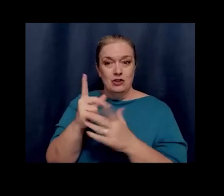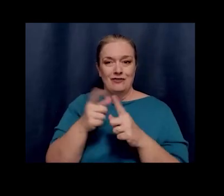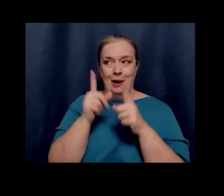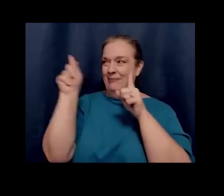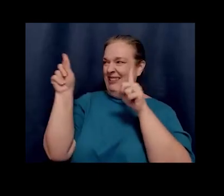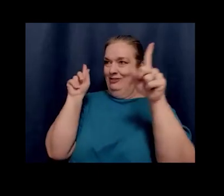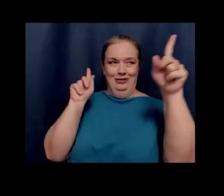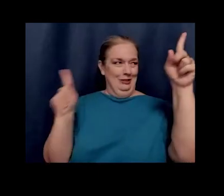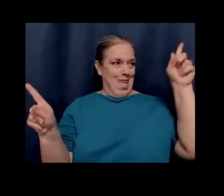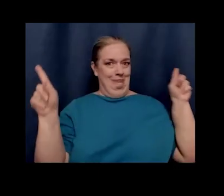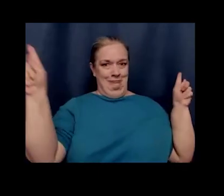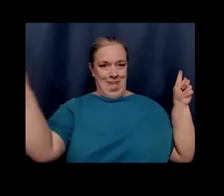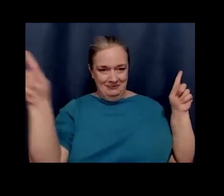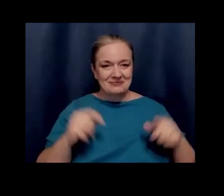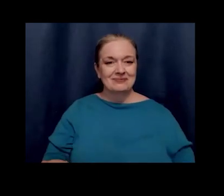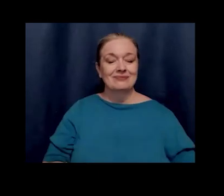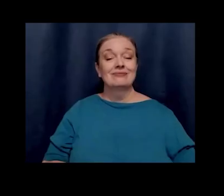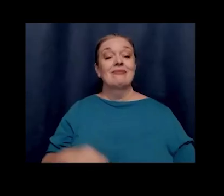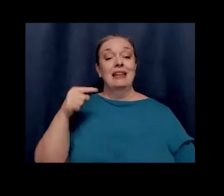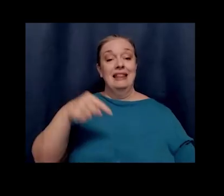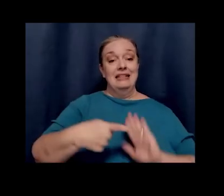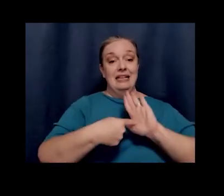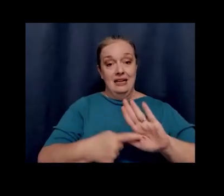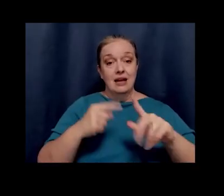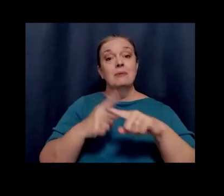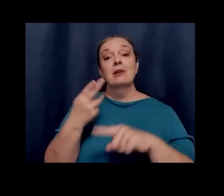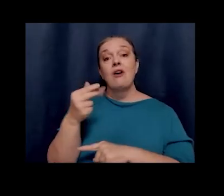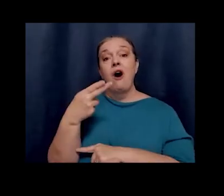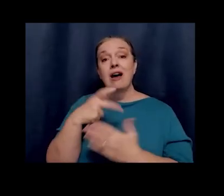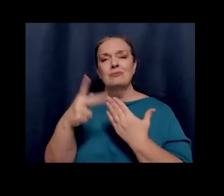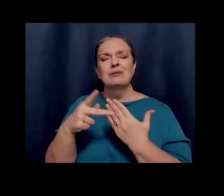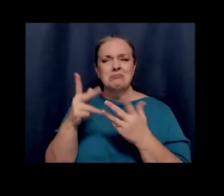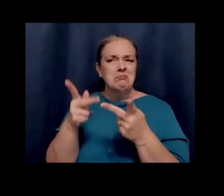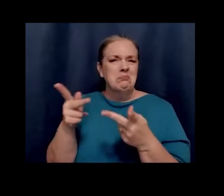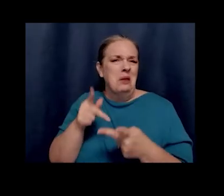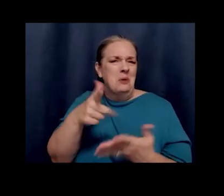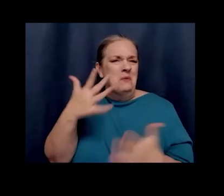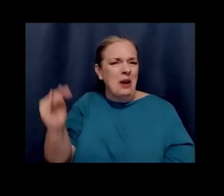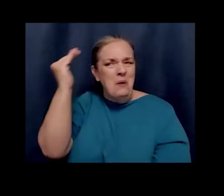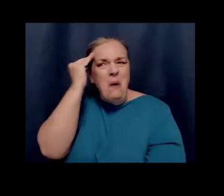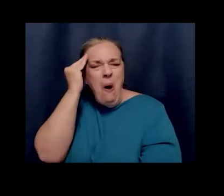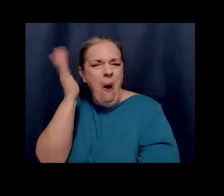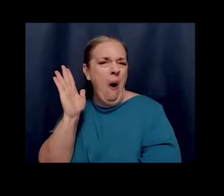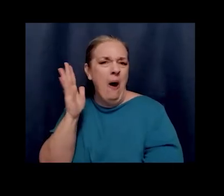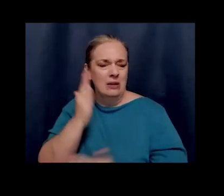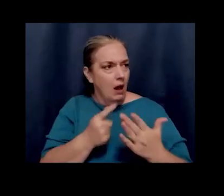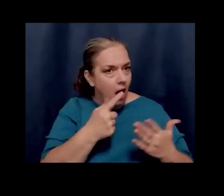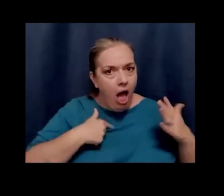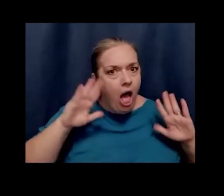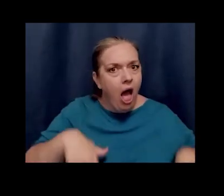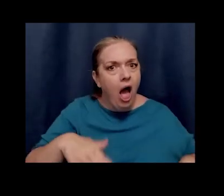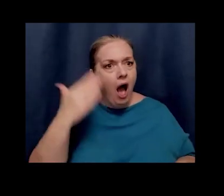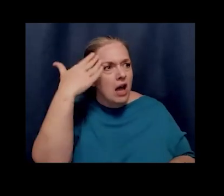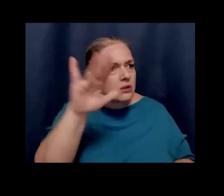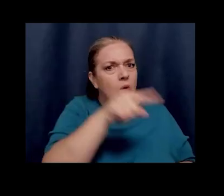This exhibition and the HAHS program include artists and places you may be familiar with and those awaiting your discovery. So some